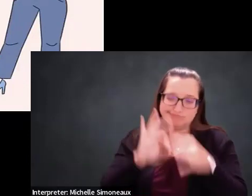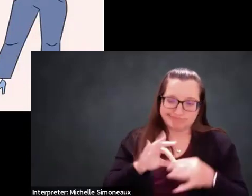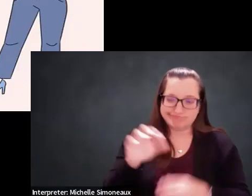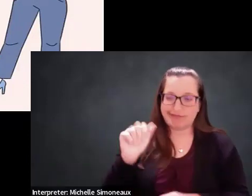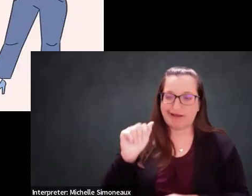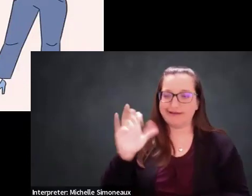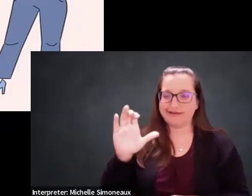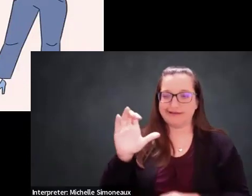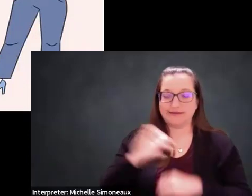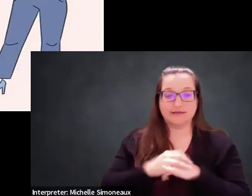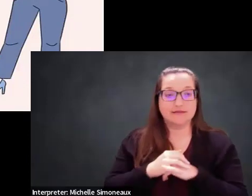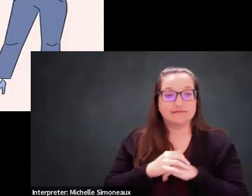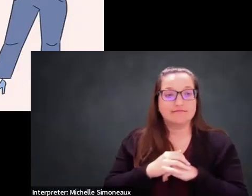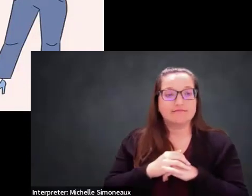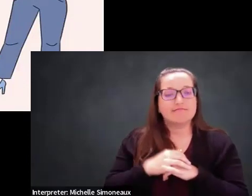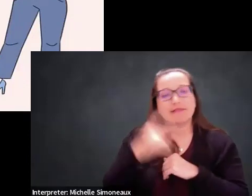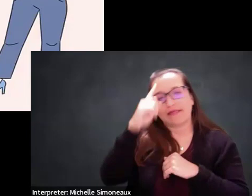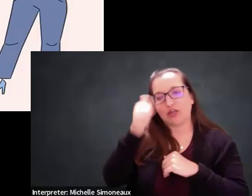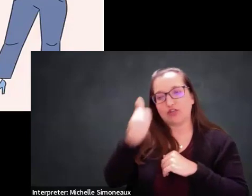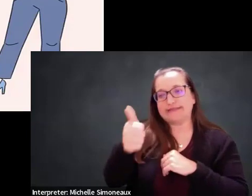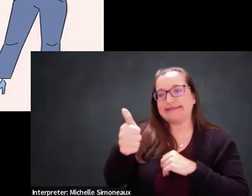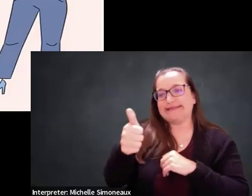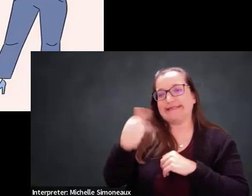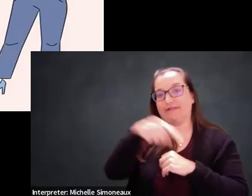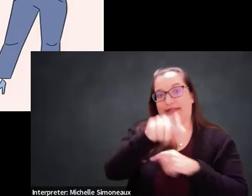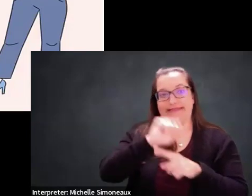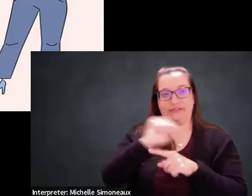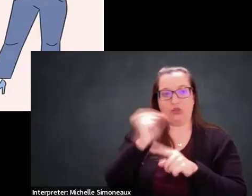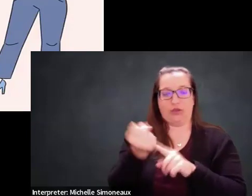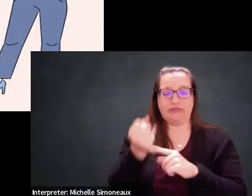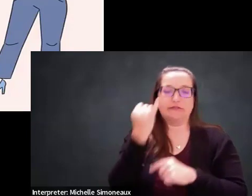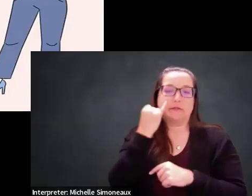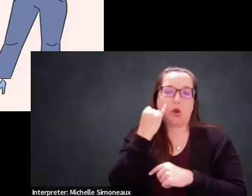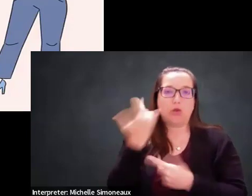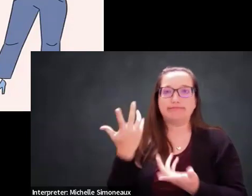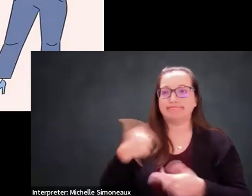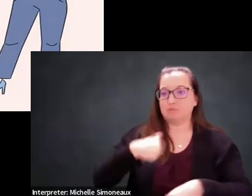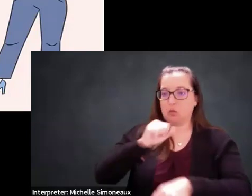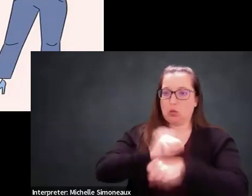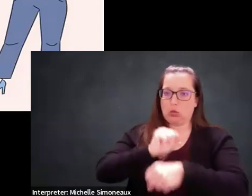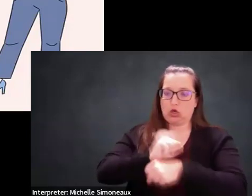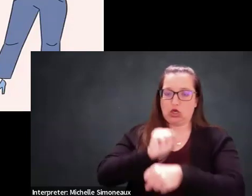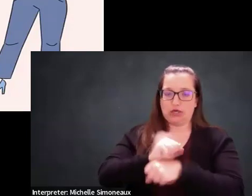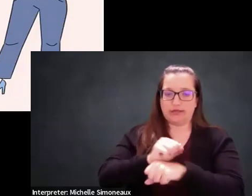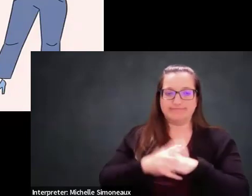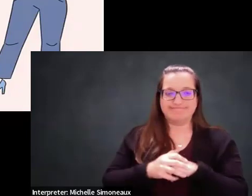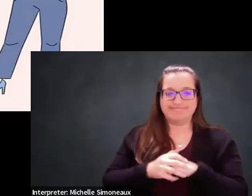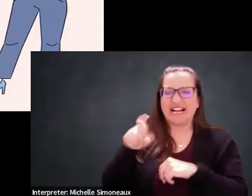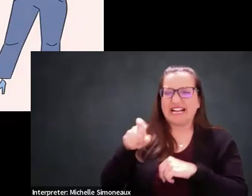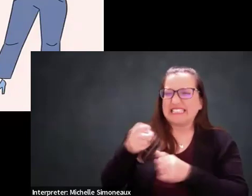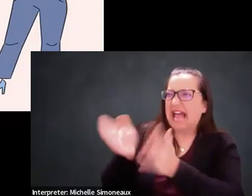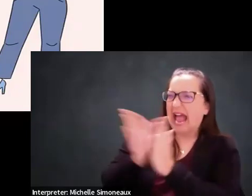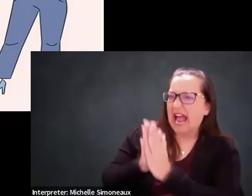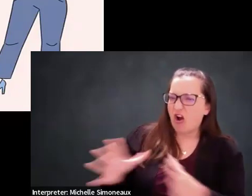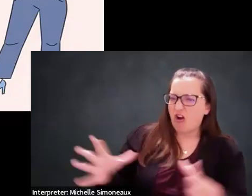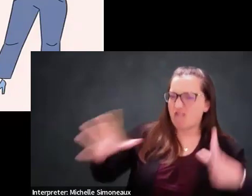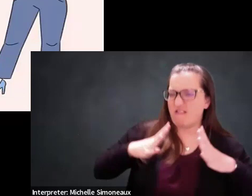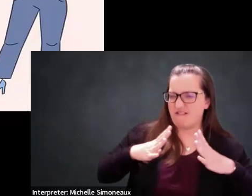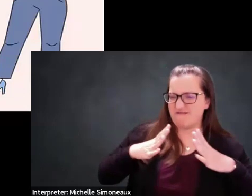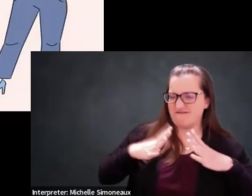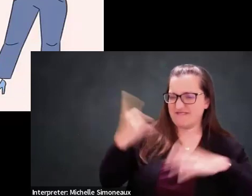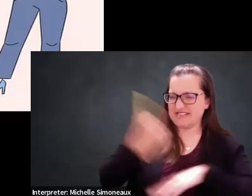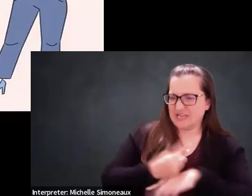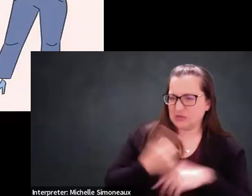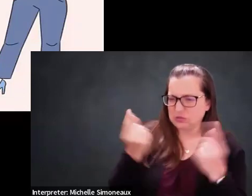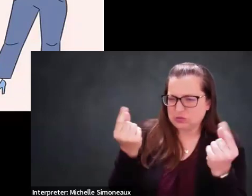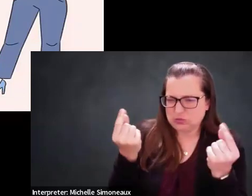So think about yourself in this situation. You're at work and you need to ask for a day off. So what do